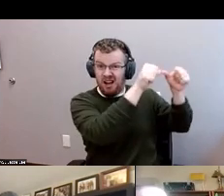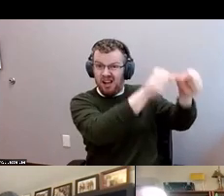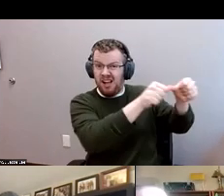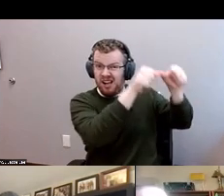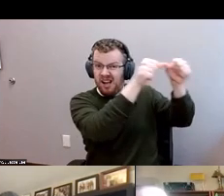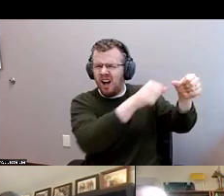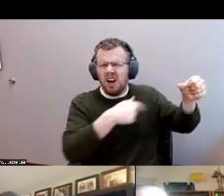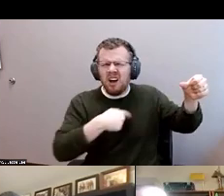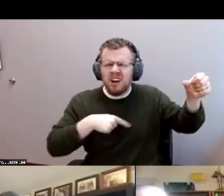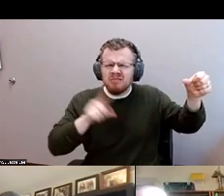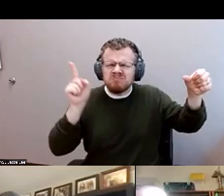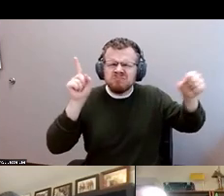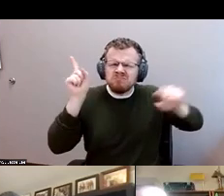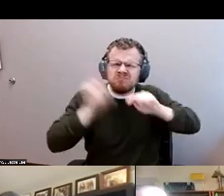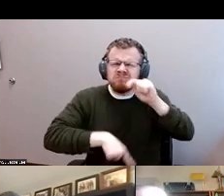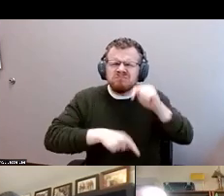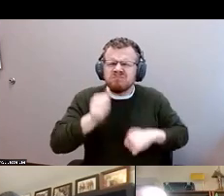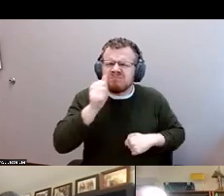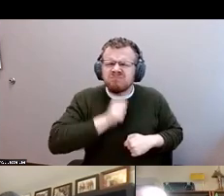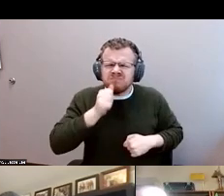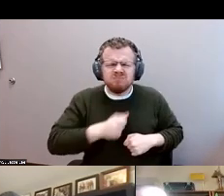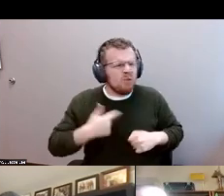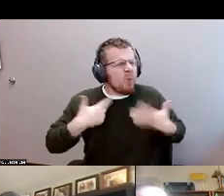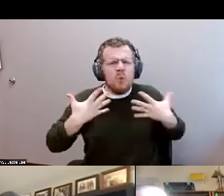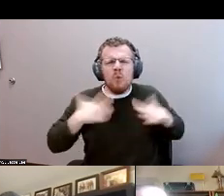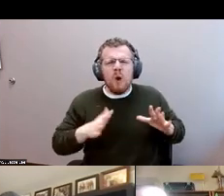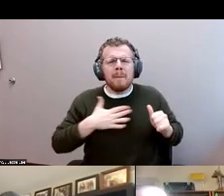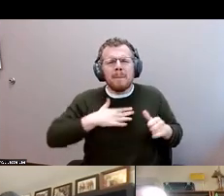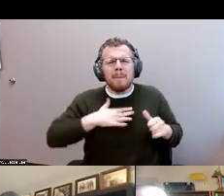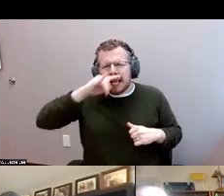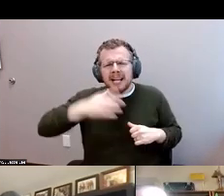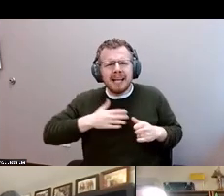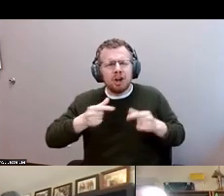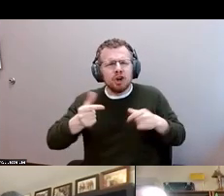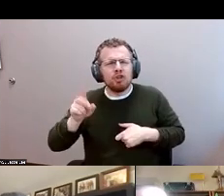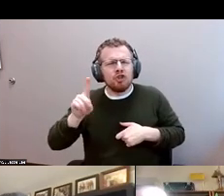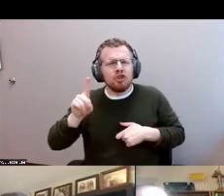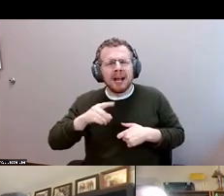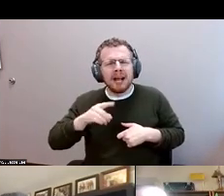of my life or leave to my kids and grandkids.